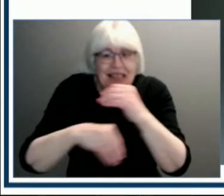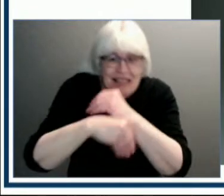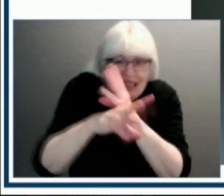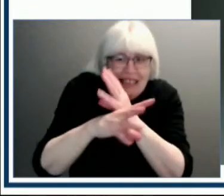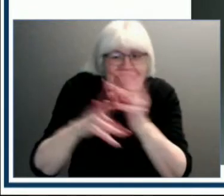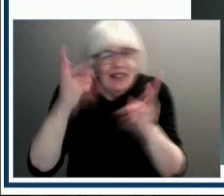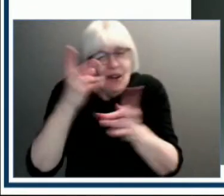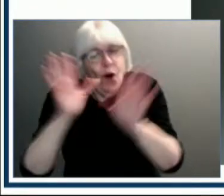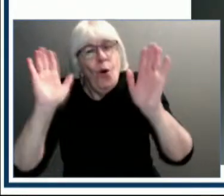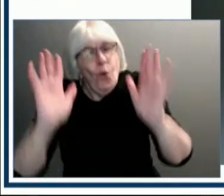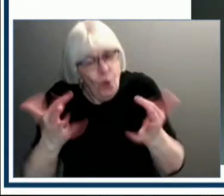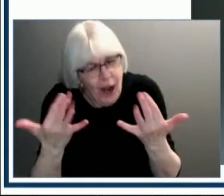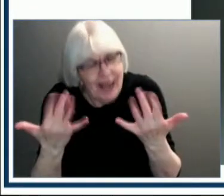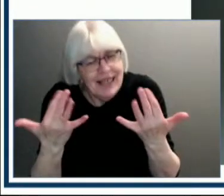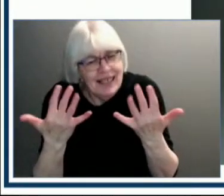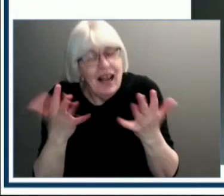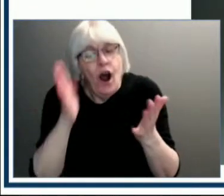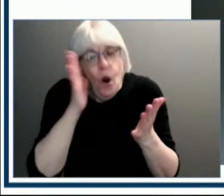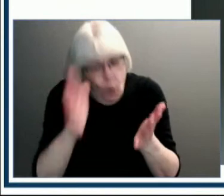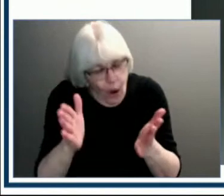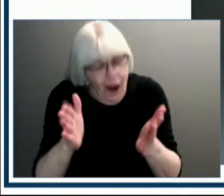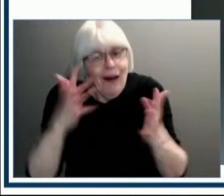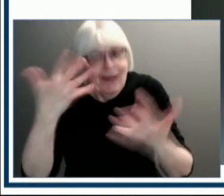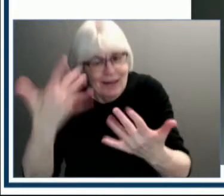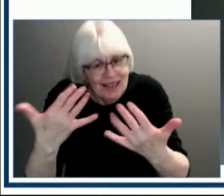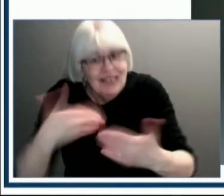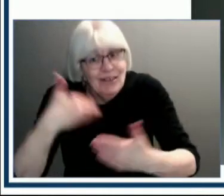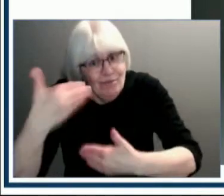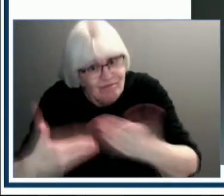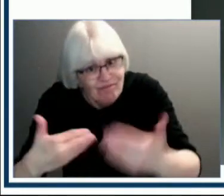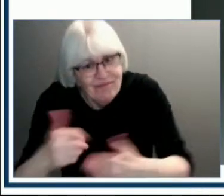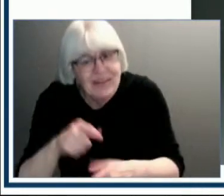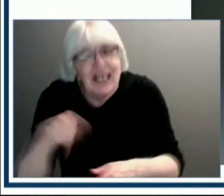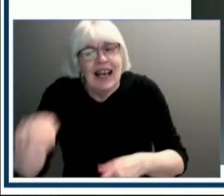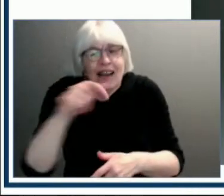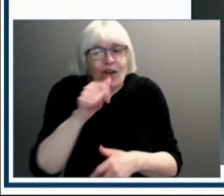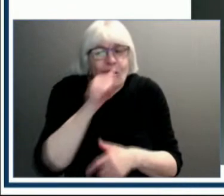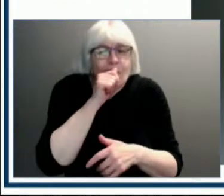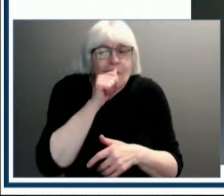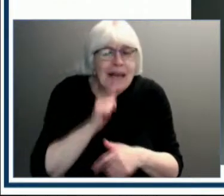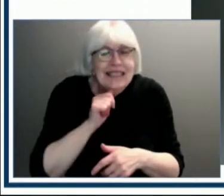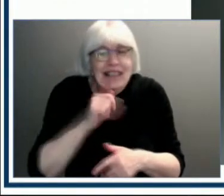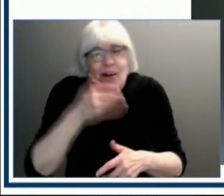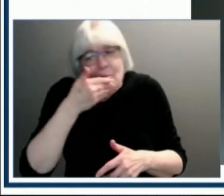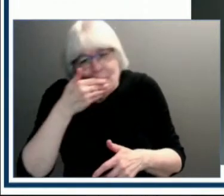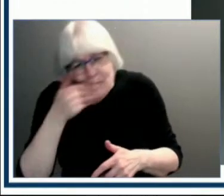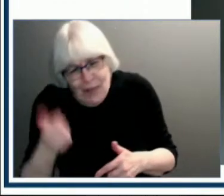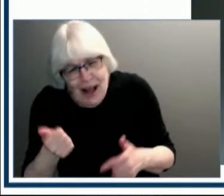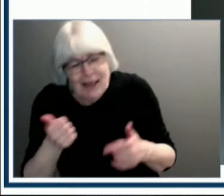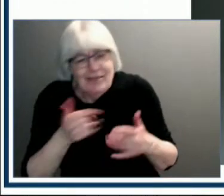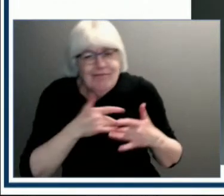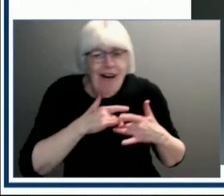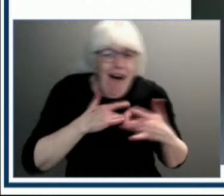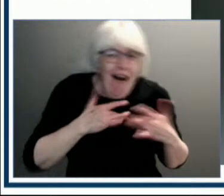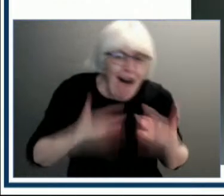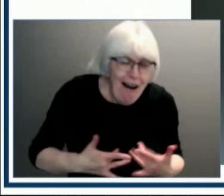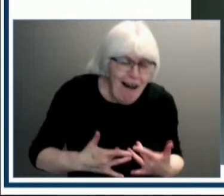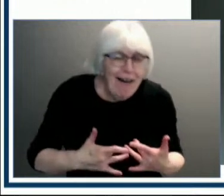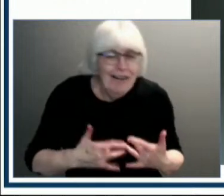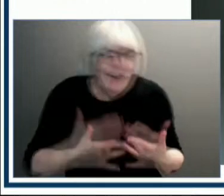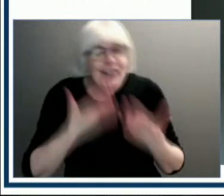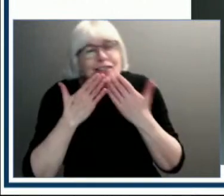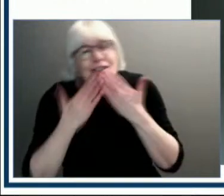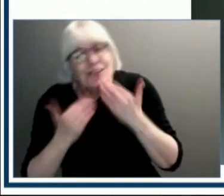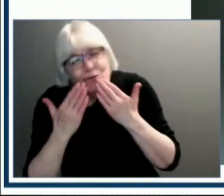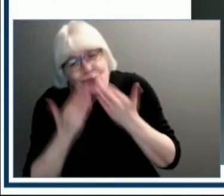for everyone if we're all patient and kind to each other and follow the rules. We do need to work with the resources we